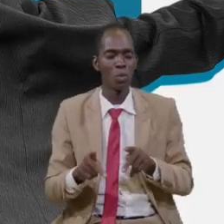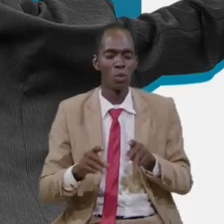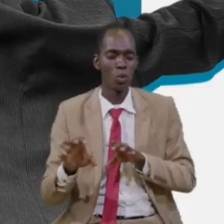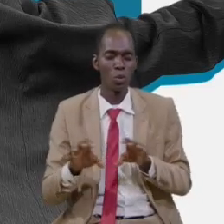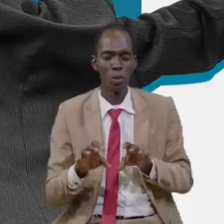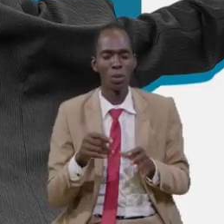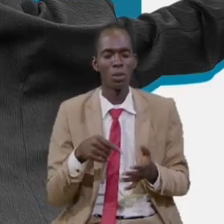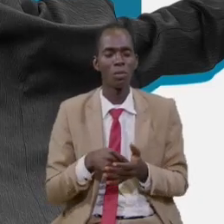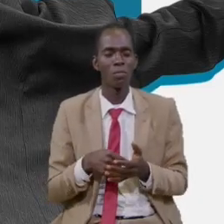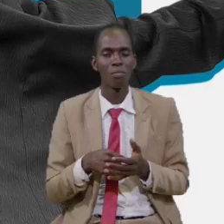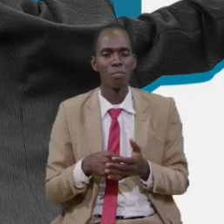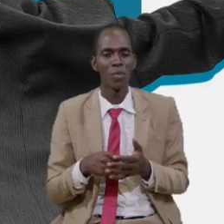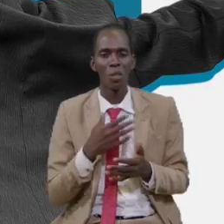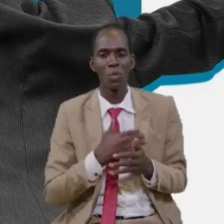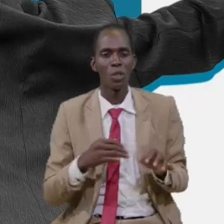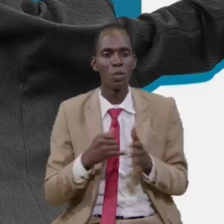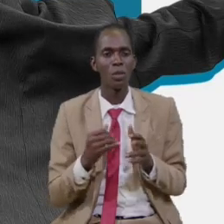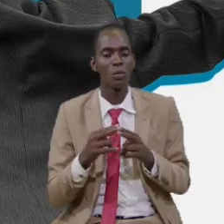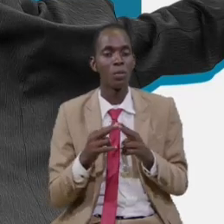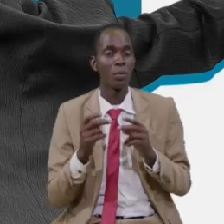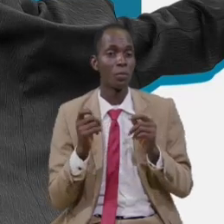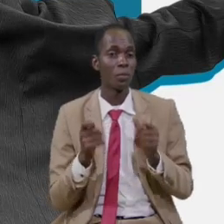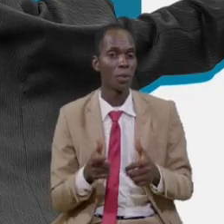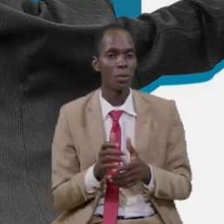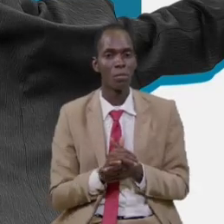quickly. Do that quickly.